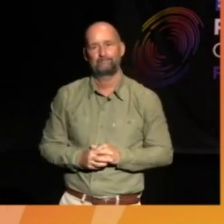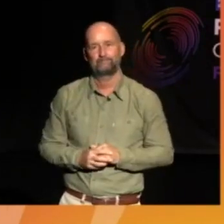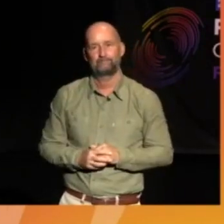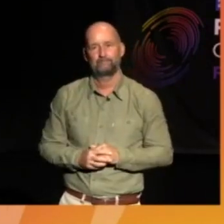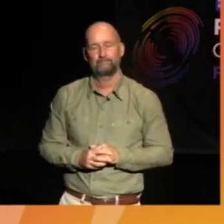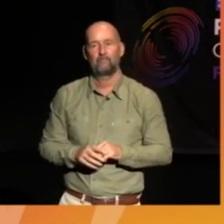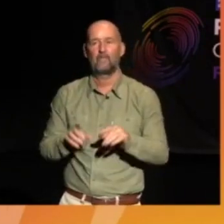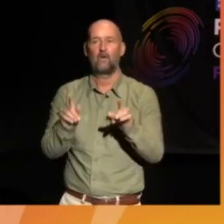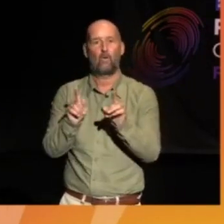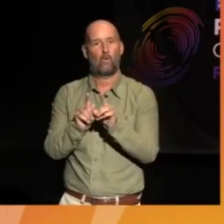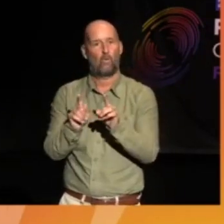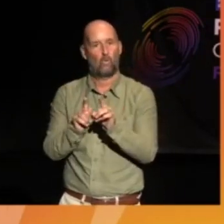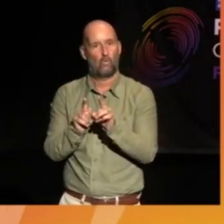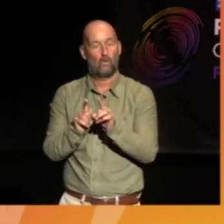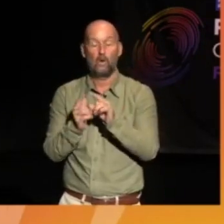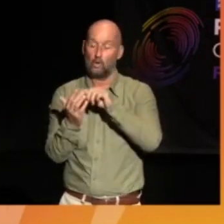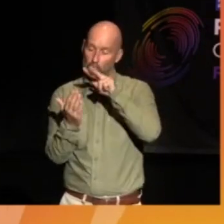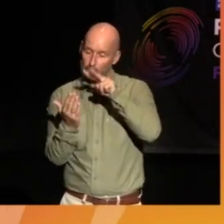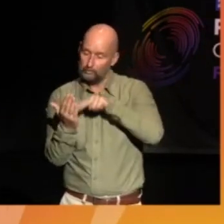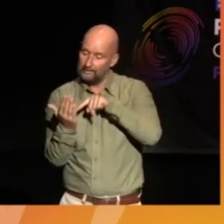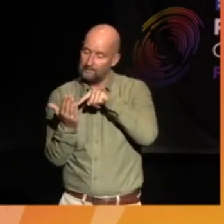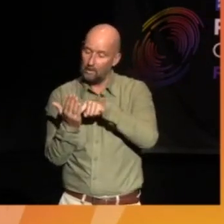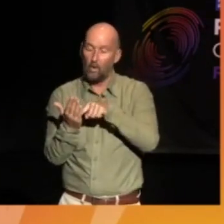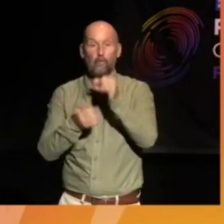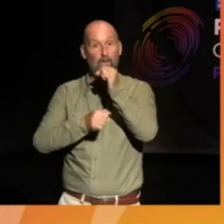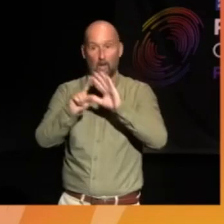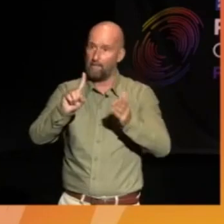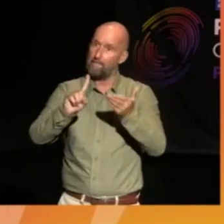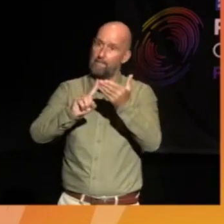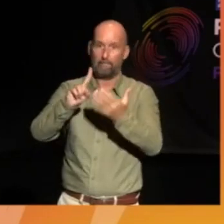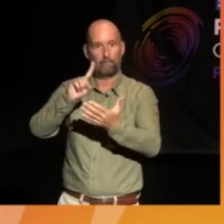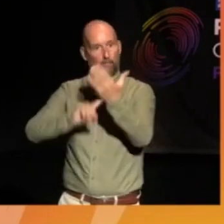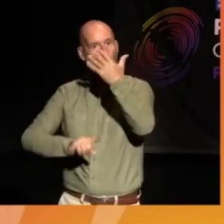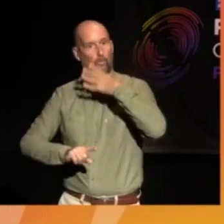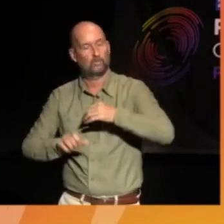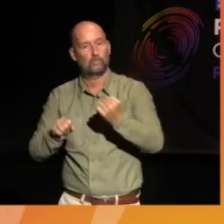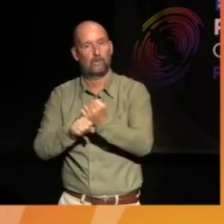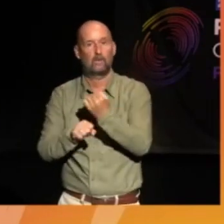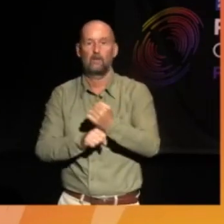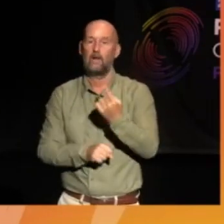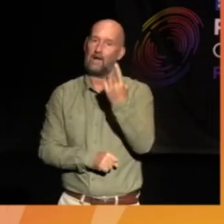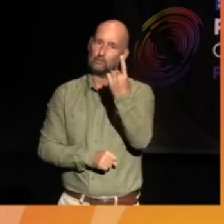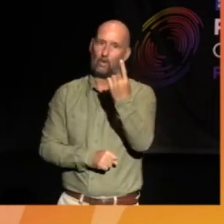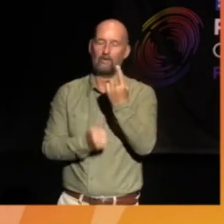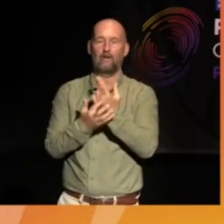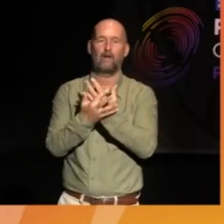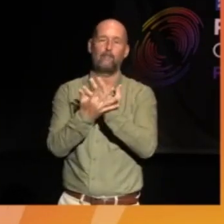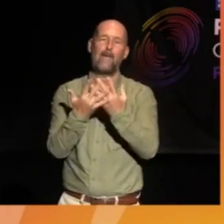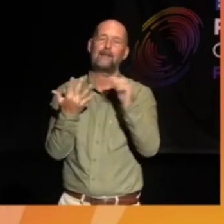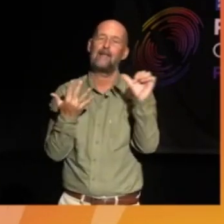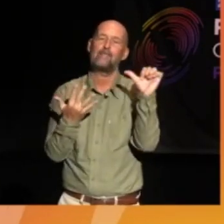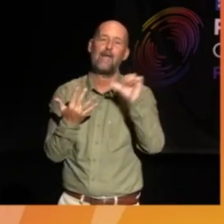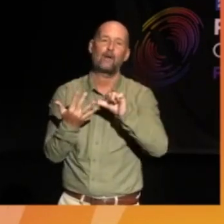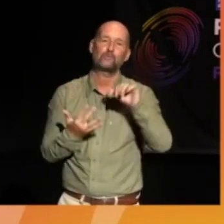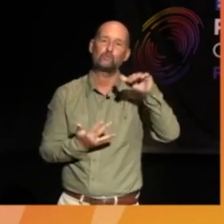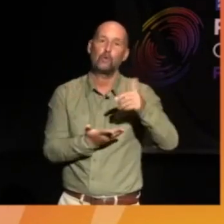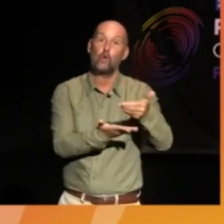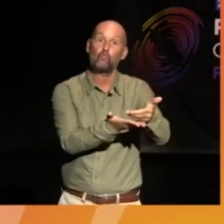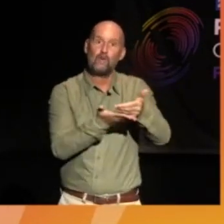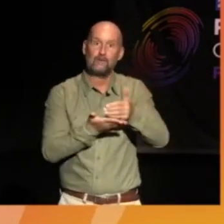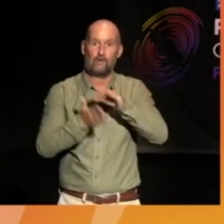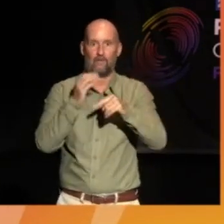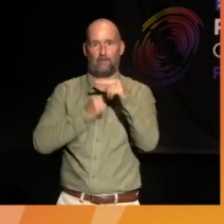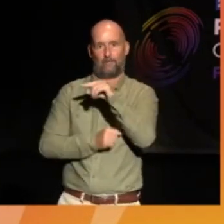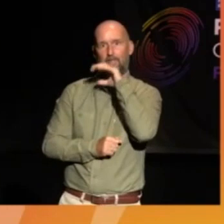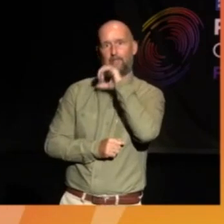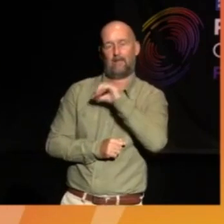learn and dream what they want to be. So I was one of them, one of the thousands of children who were rescued by him.